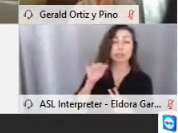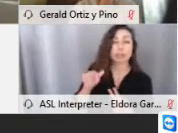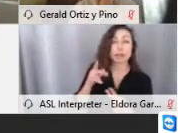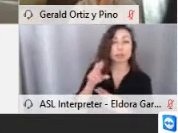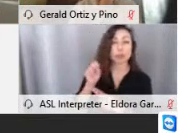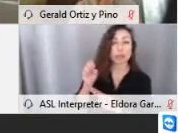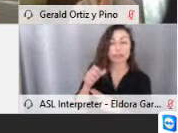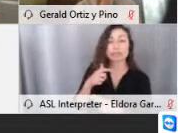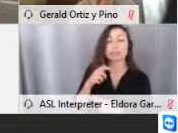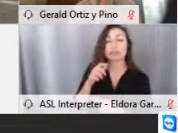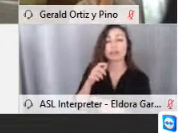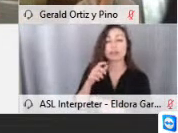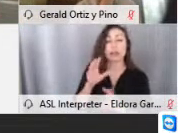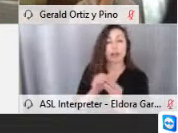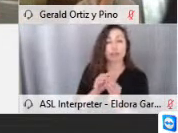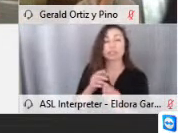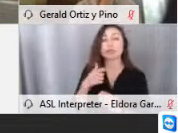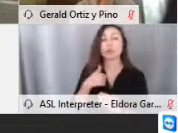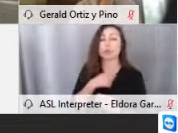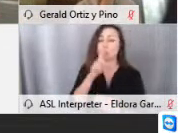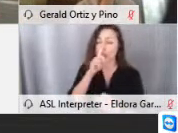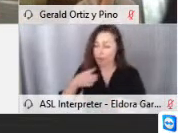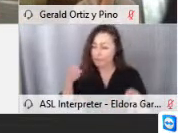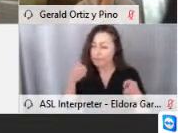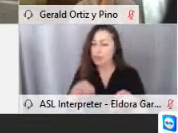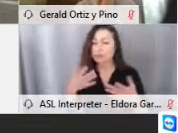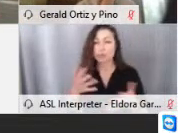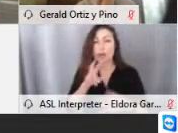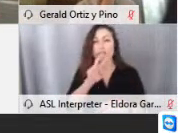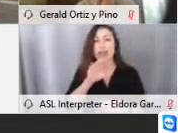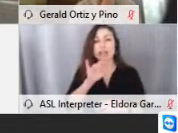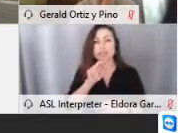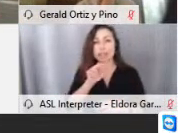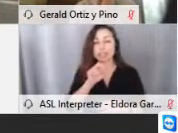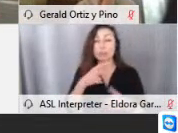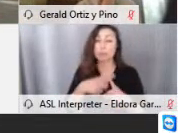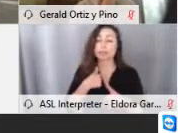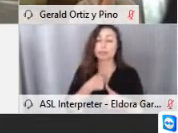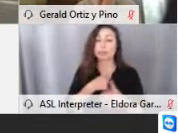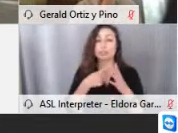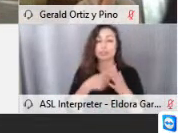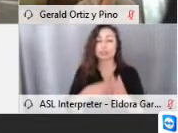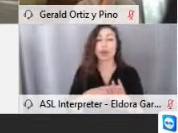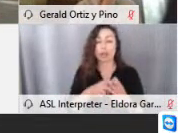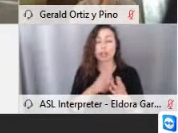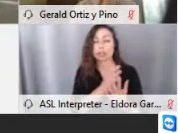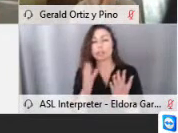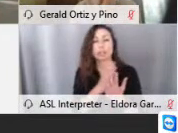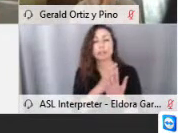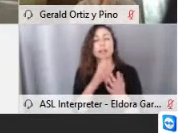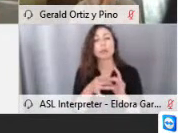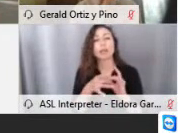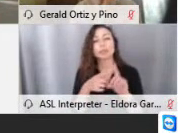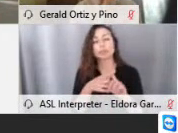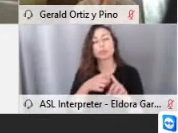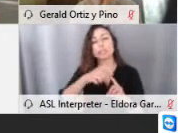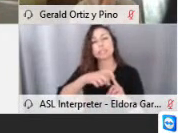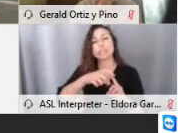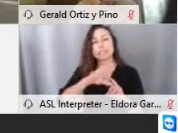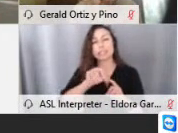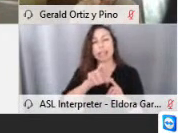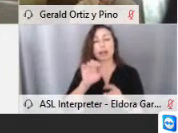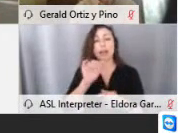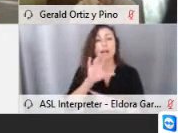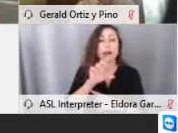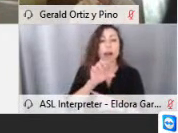on vaccination right now, but also we're starting a series on getting needed care, because there are a lot of the screening procedures,